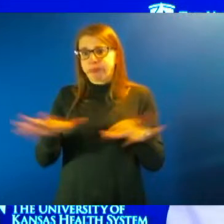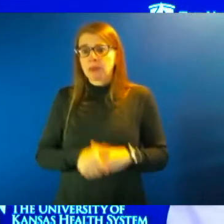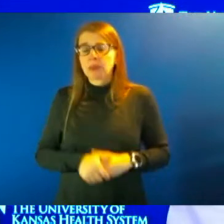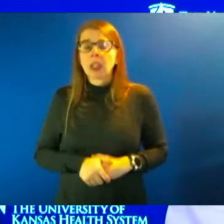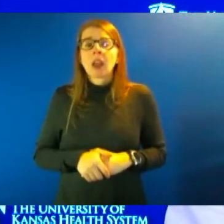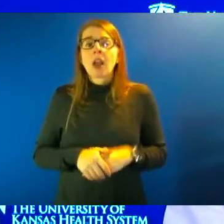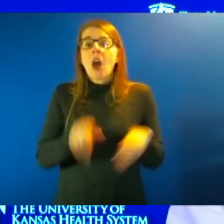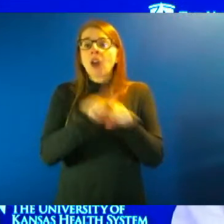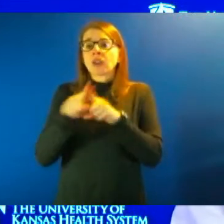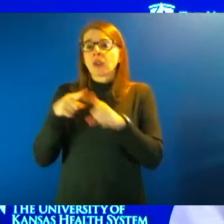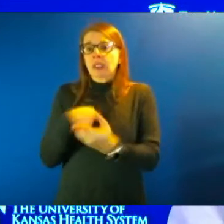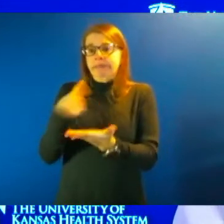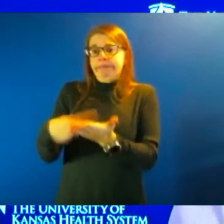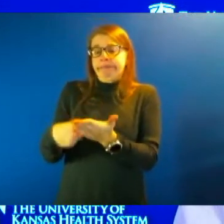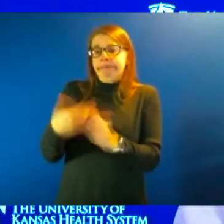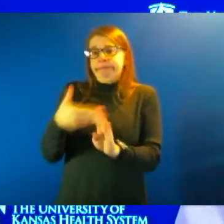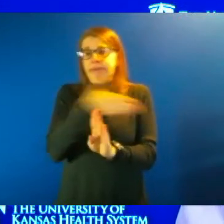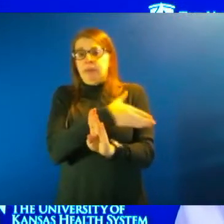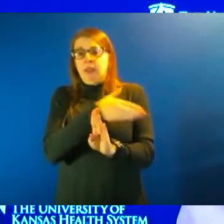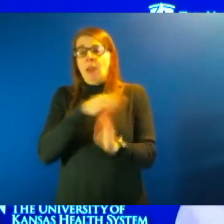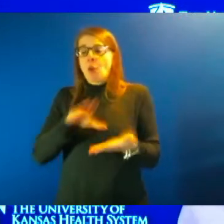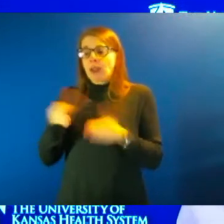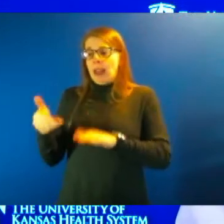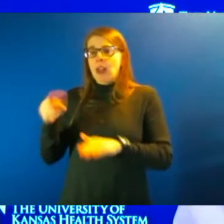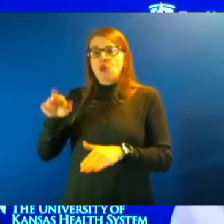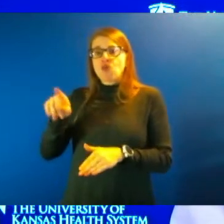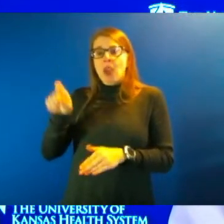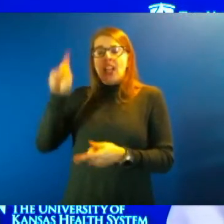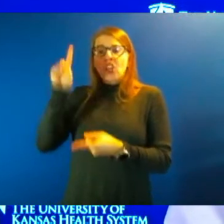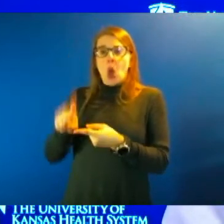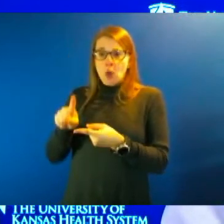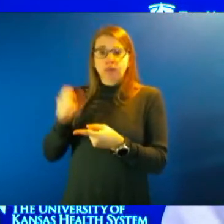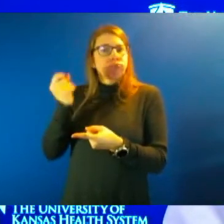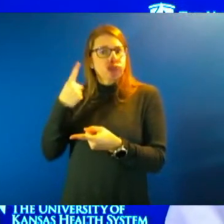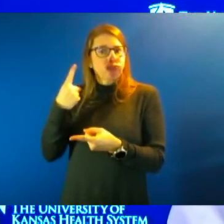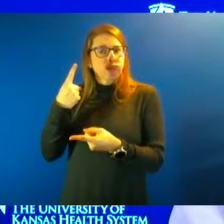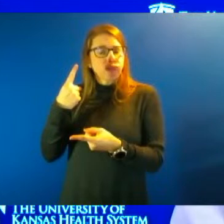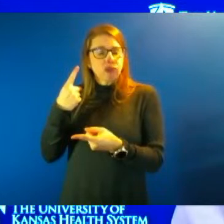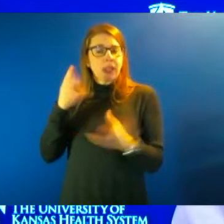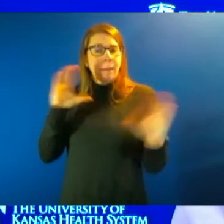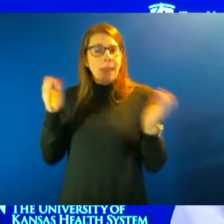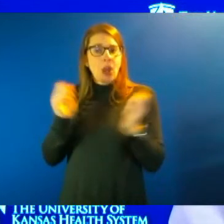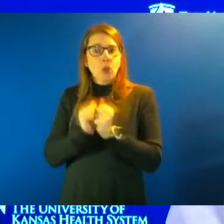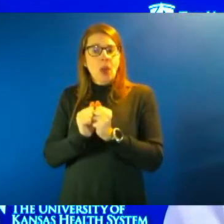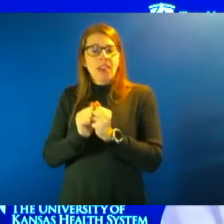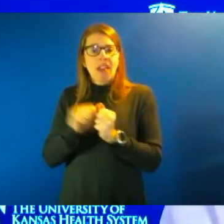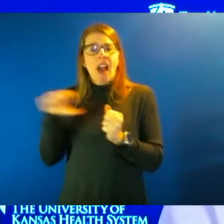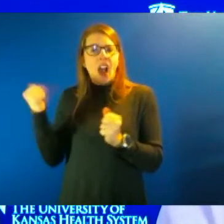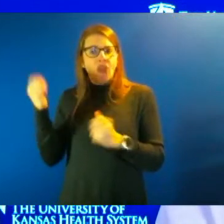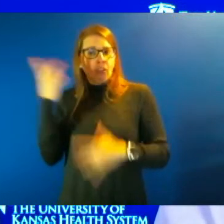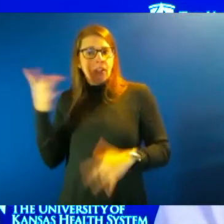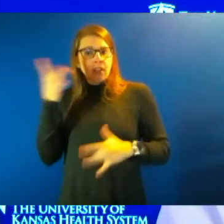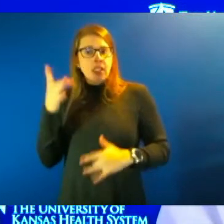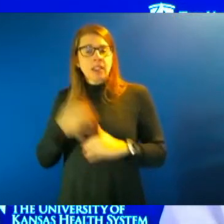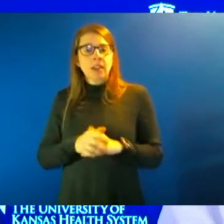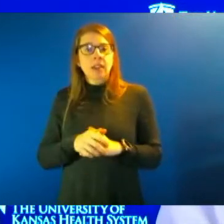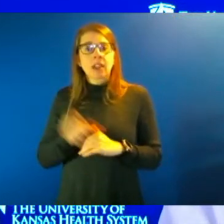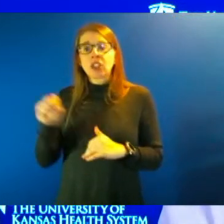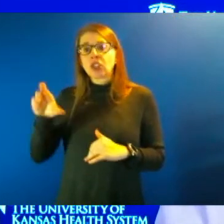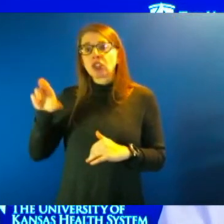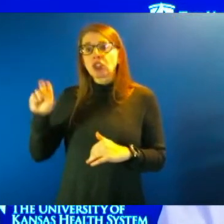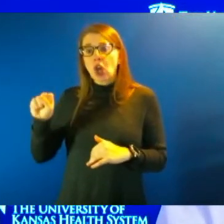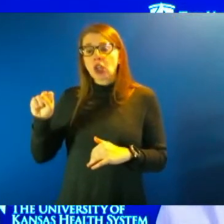about this earlier, the mortality rates are low for sure compared to other illnesses such as